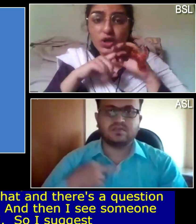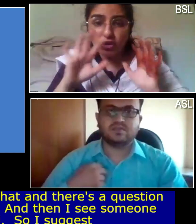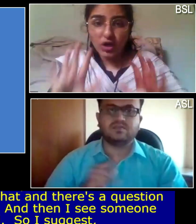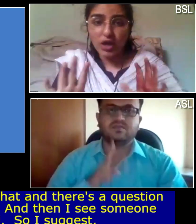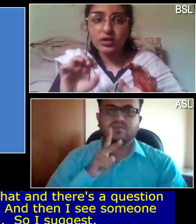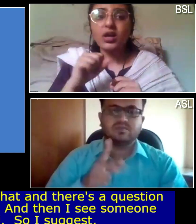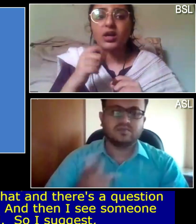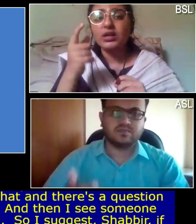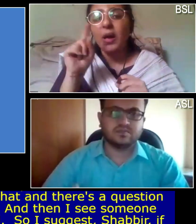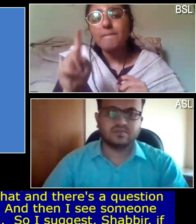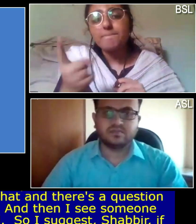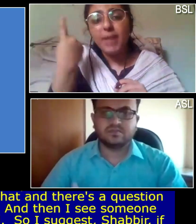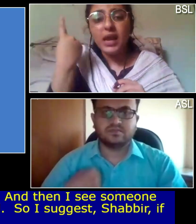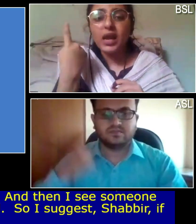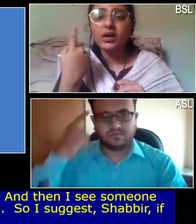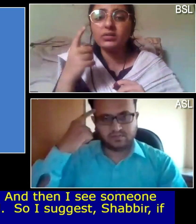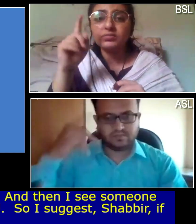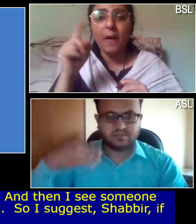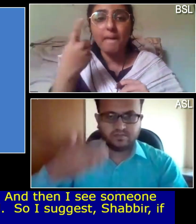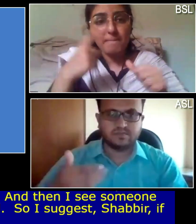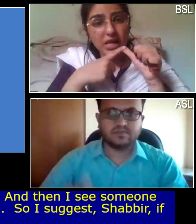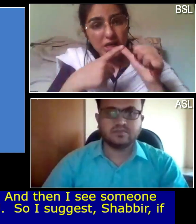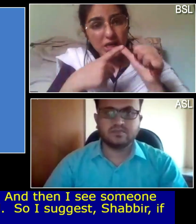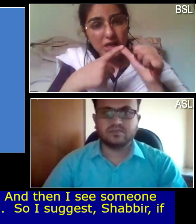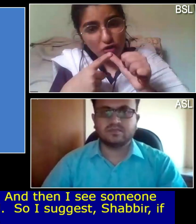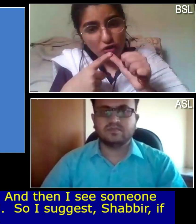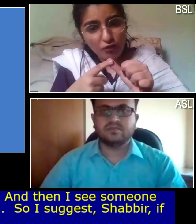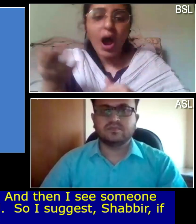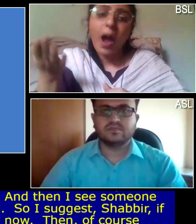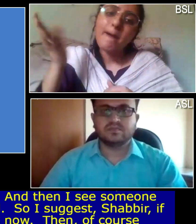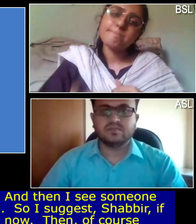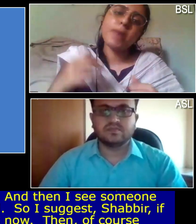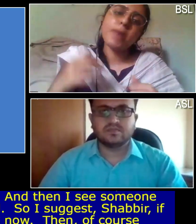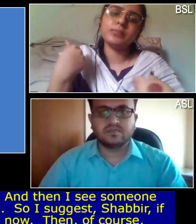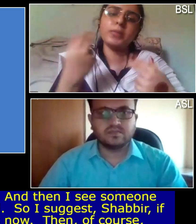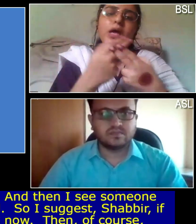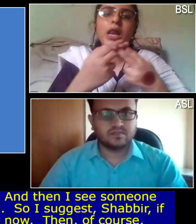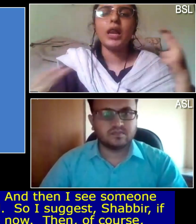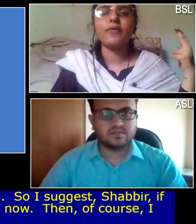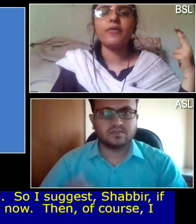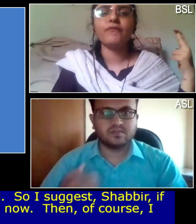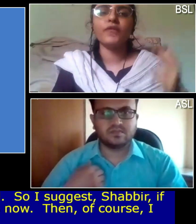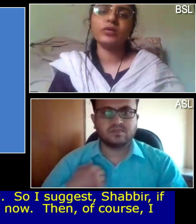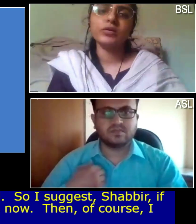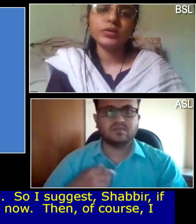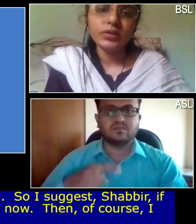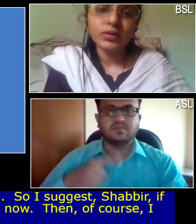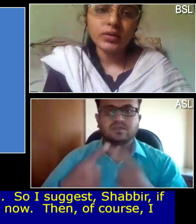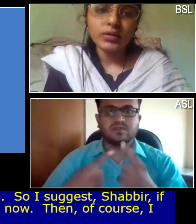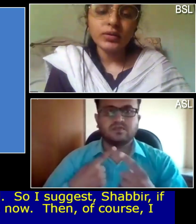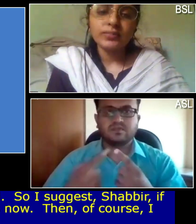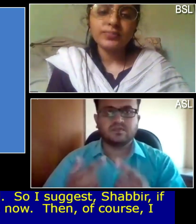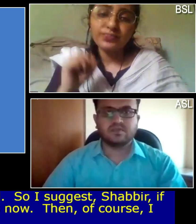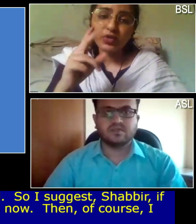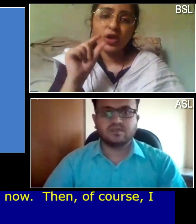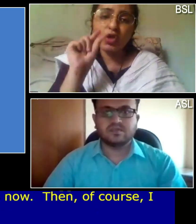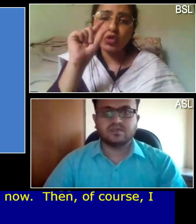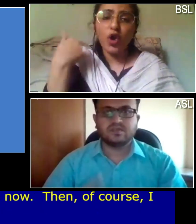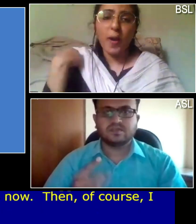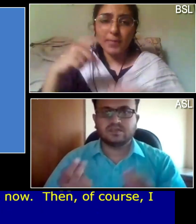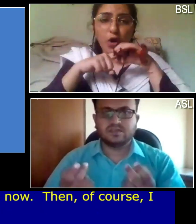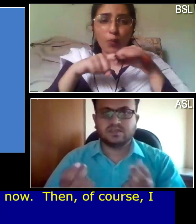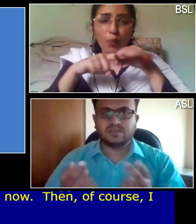to take the questions now, and then of course I can take my questions to answer. So I will quickly read this question, which